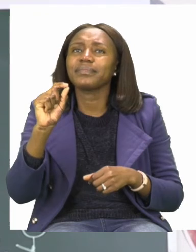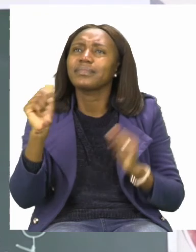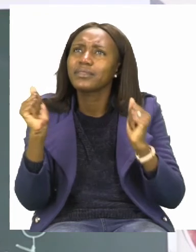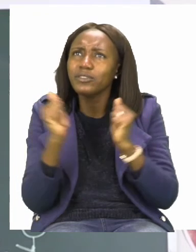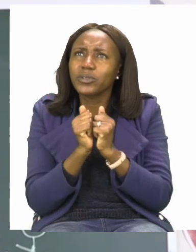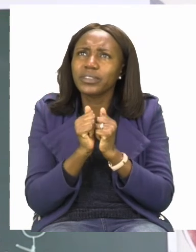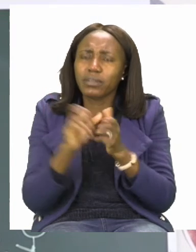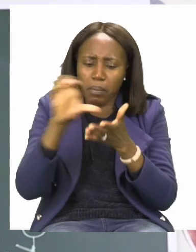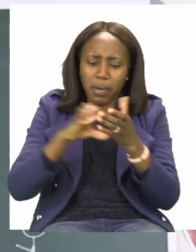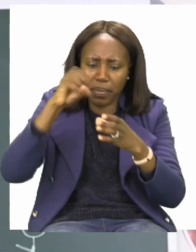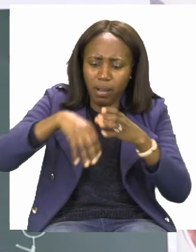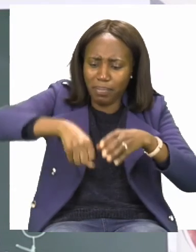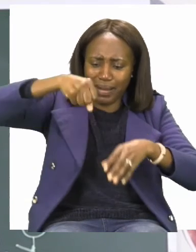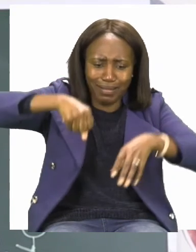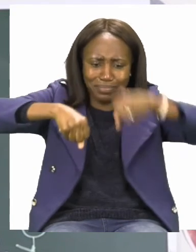are